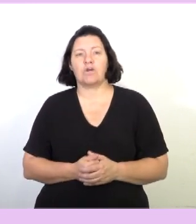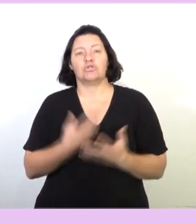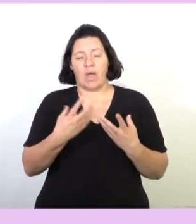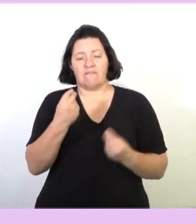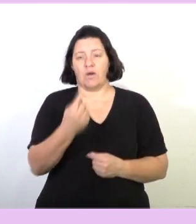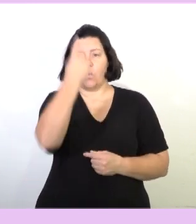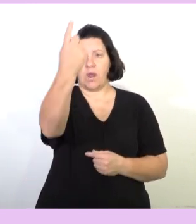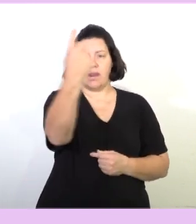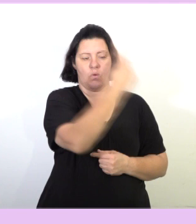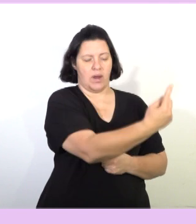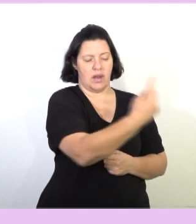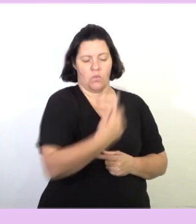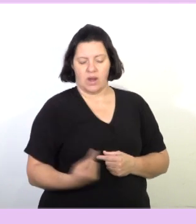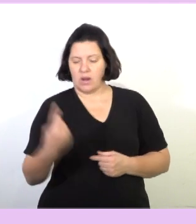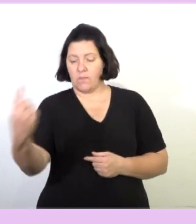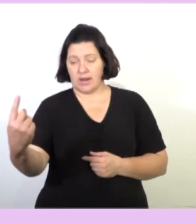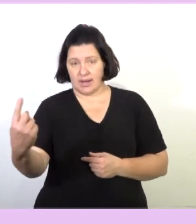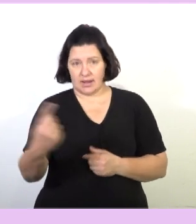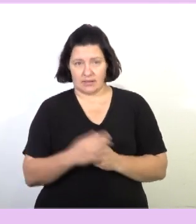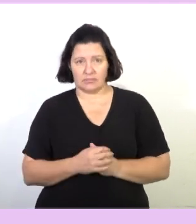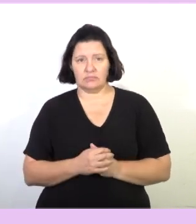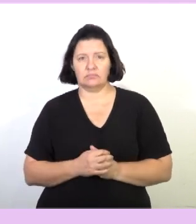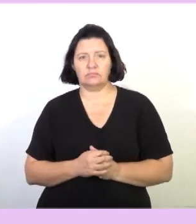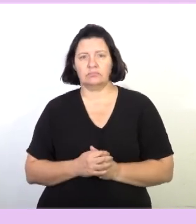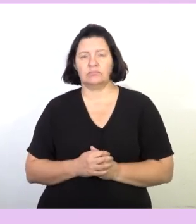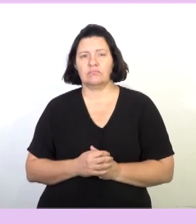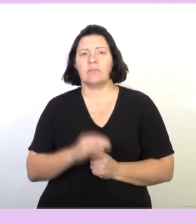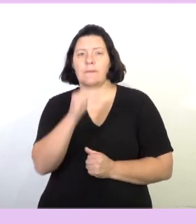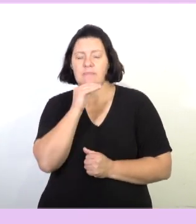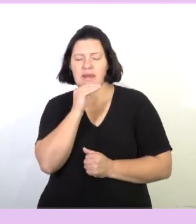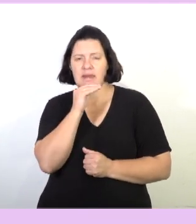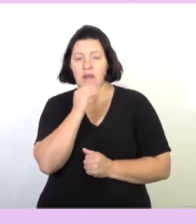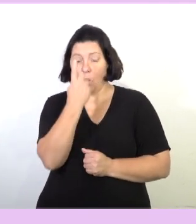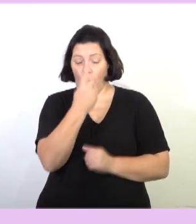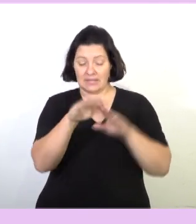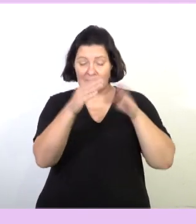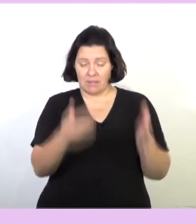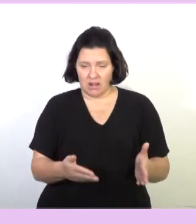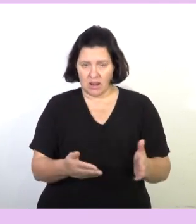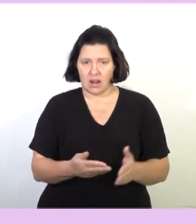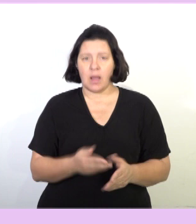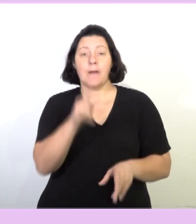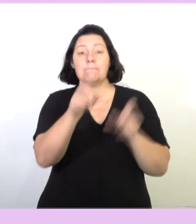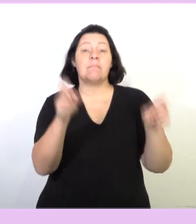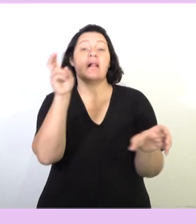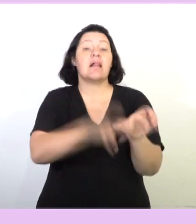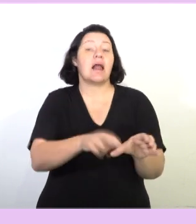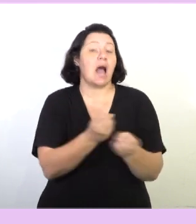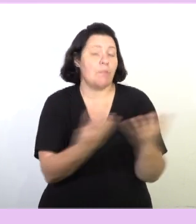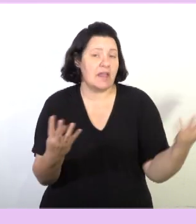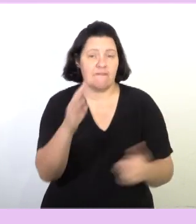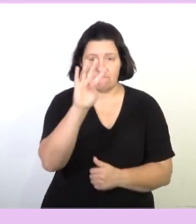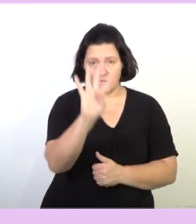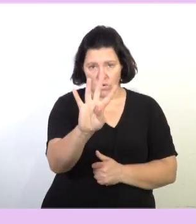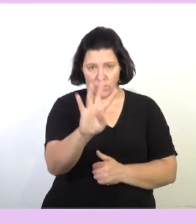So each person will be sitting at one end of the table. So it means if it's one table, 4 guests